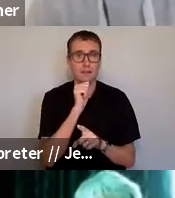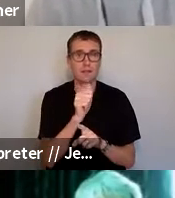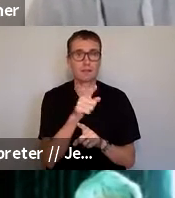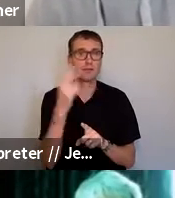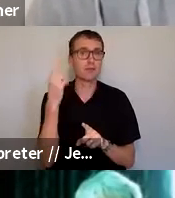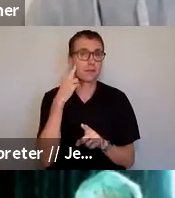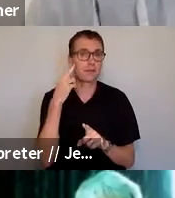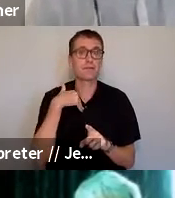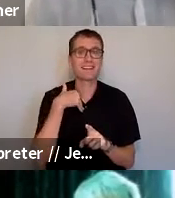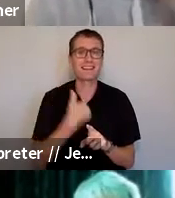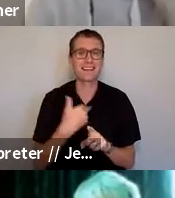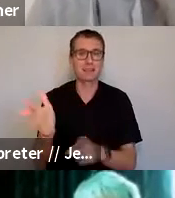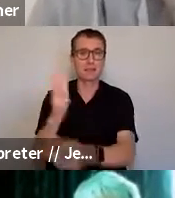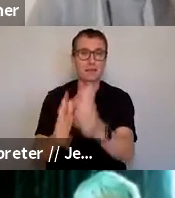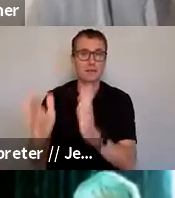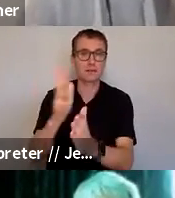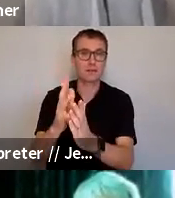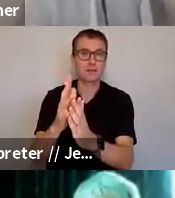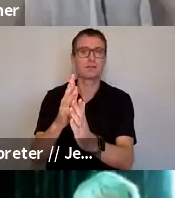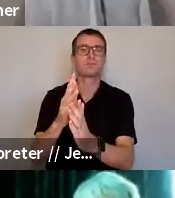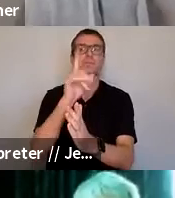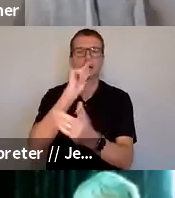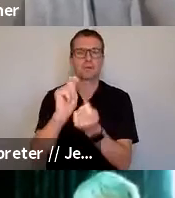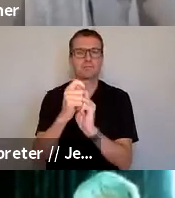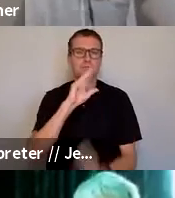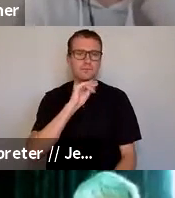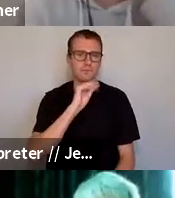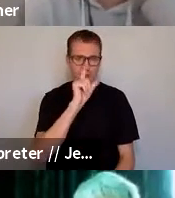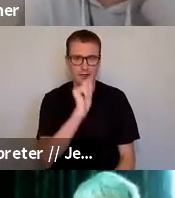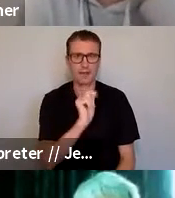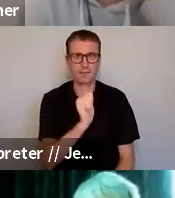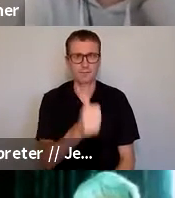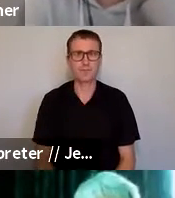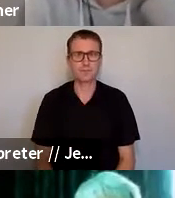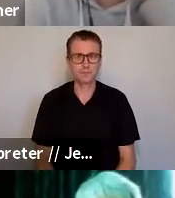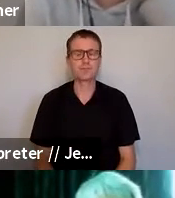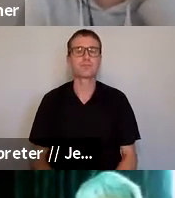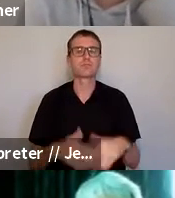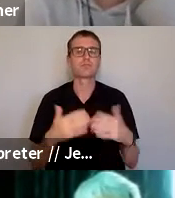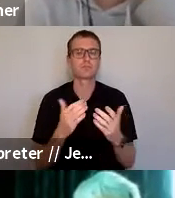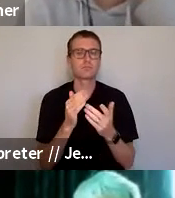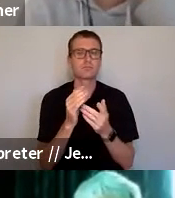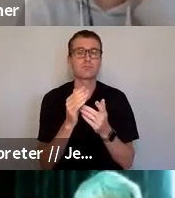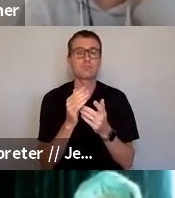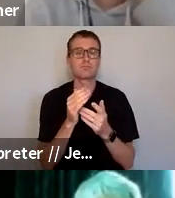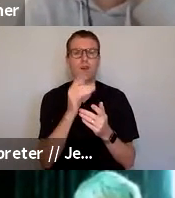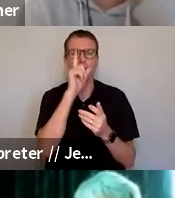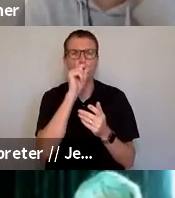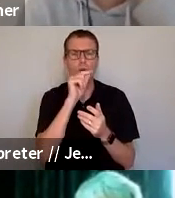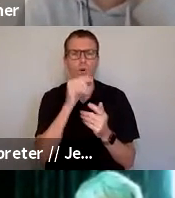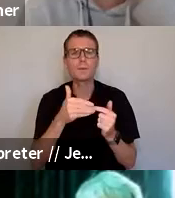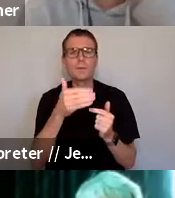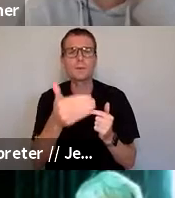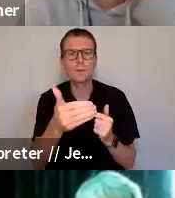needs their sign language turned into words for us. From time to time, Kelly will also be doing